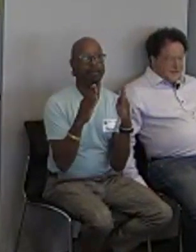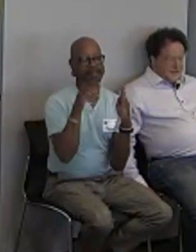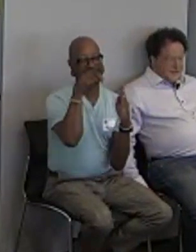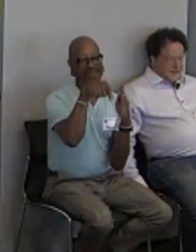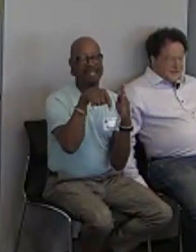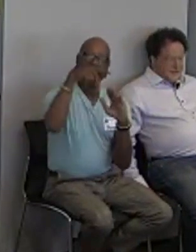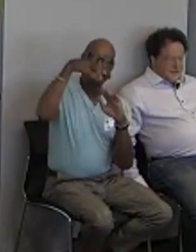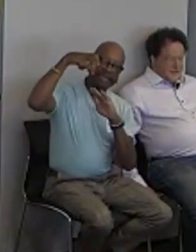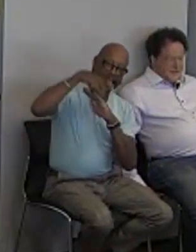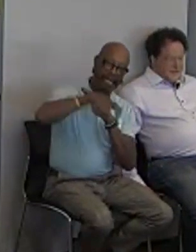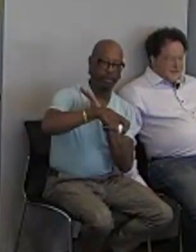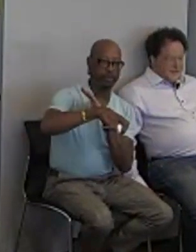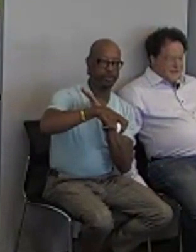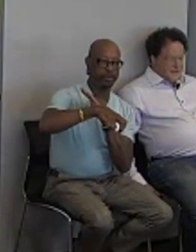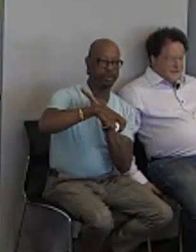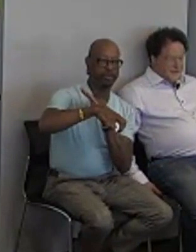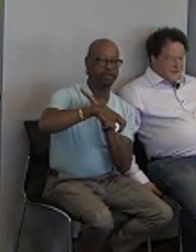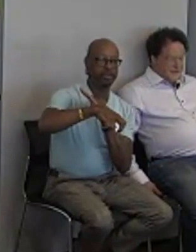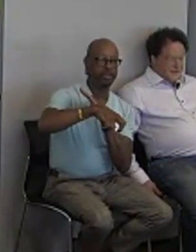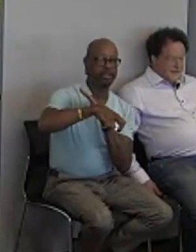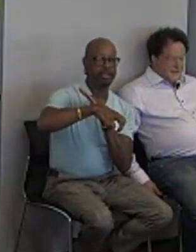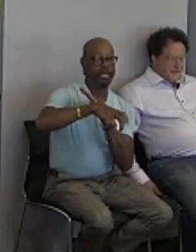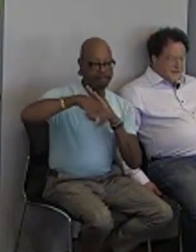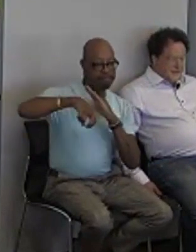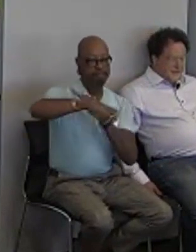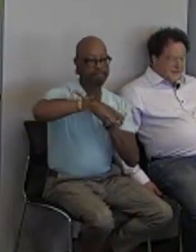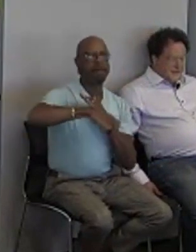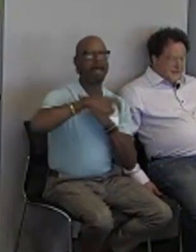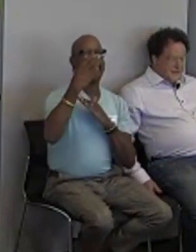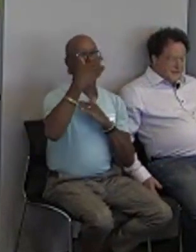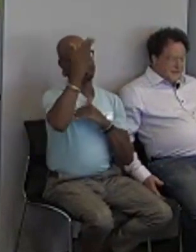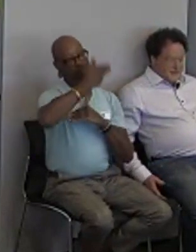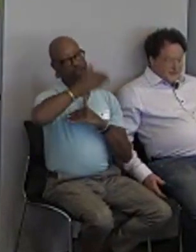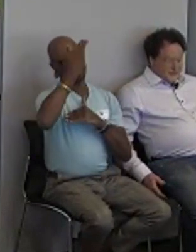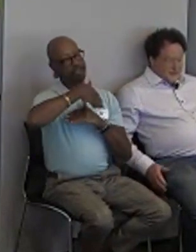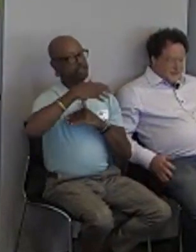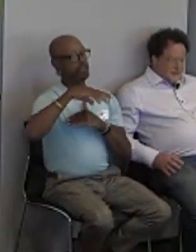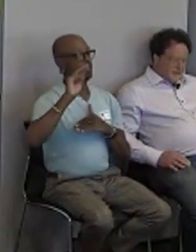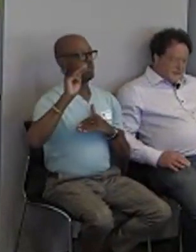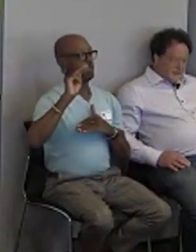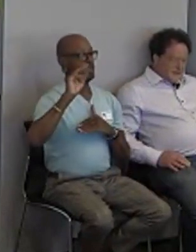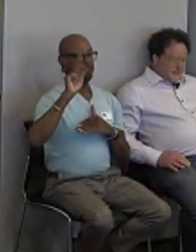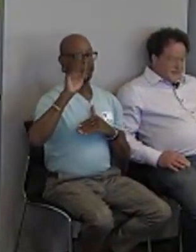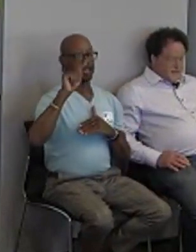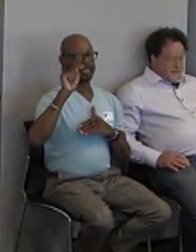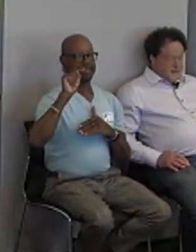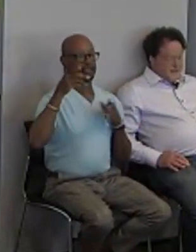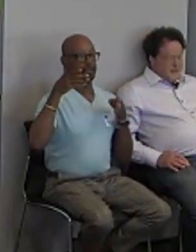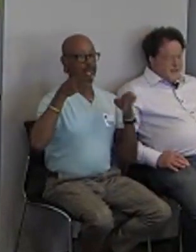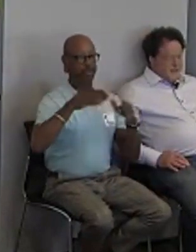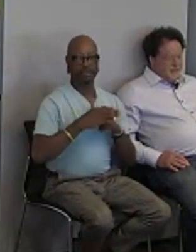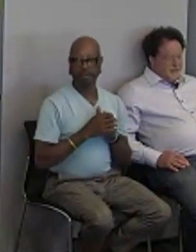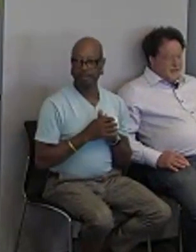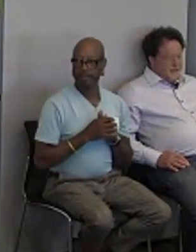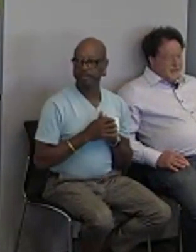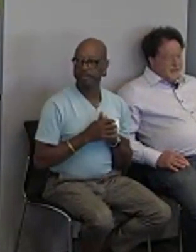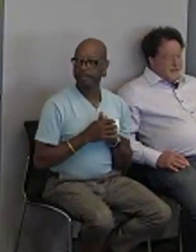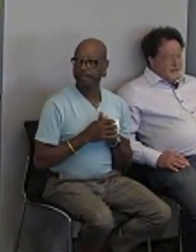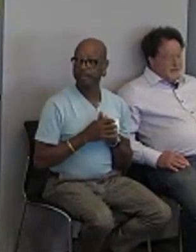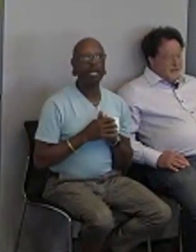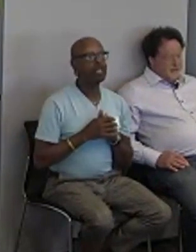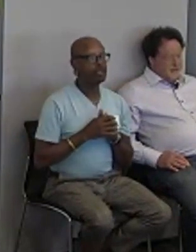stairs that take you essentially to Market Street, very close to the front door of this building. And of course, if we were to do that, it would all be